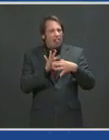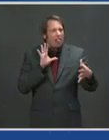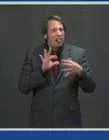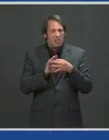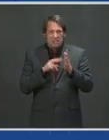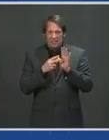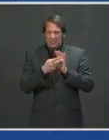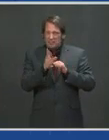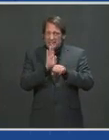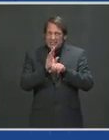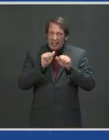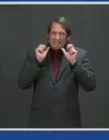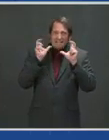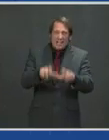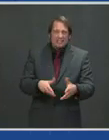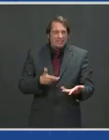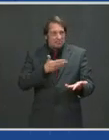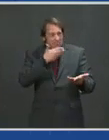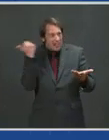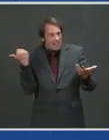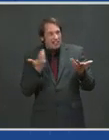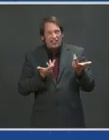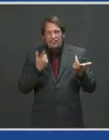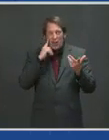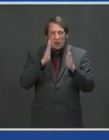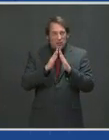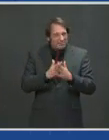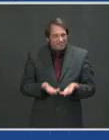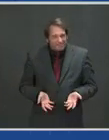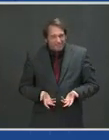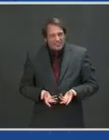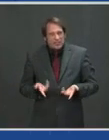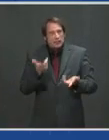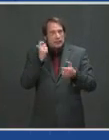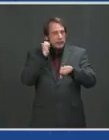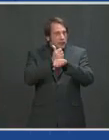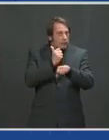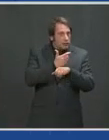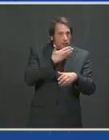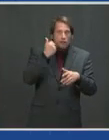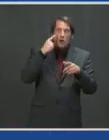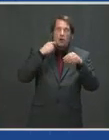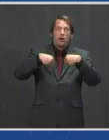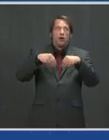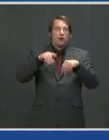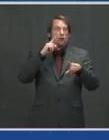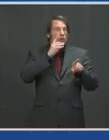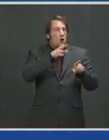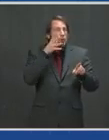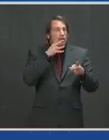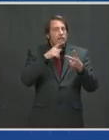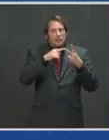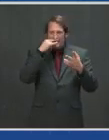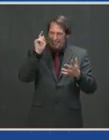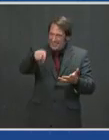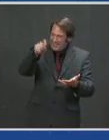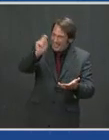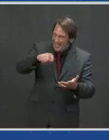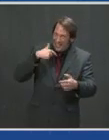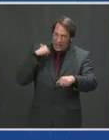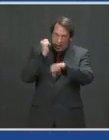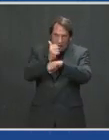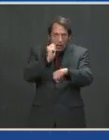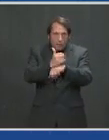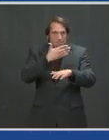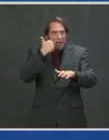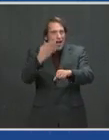in town, new markets for farmers, and better opportunities for their kids. And I'm serious